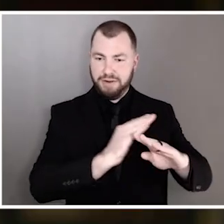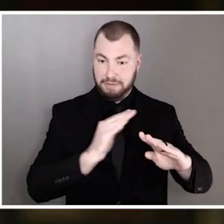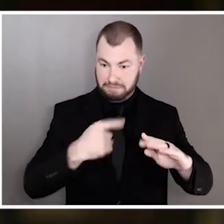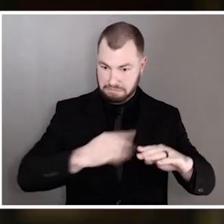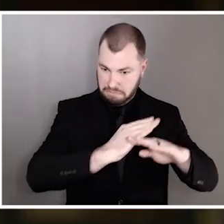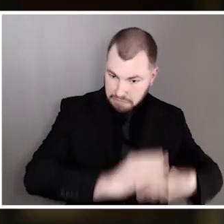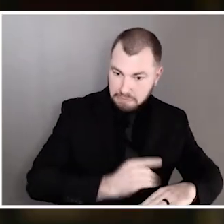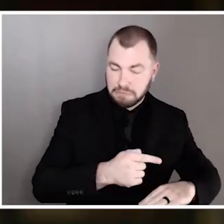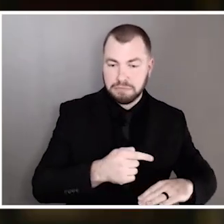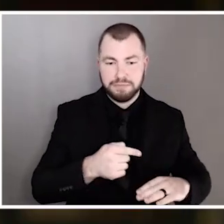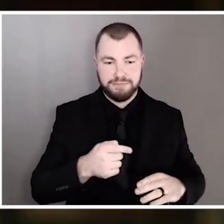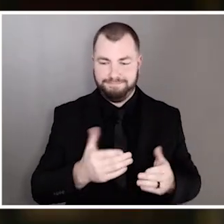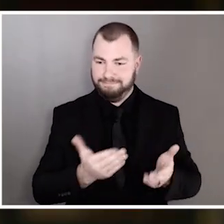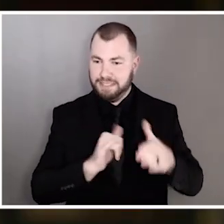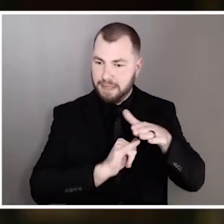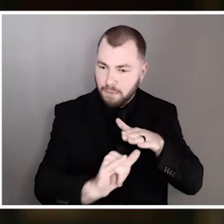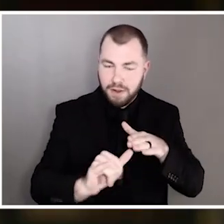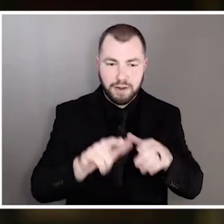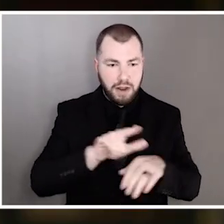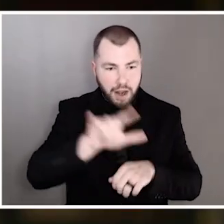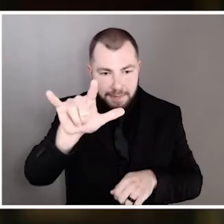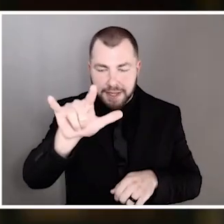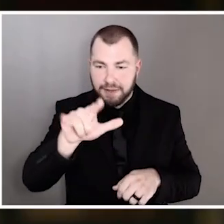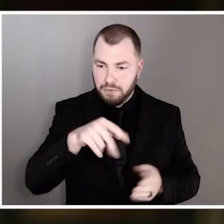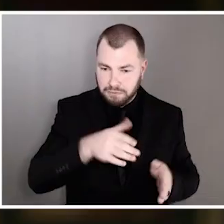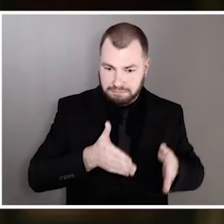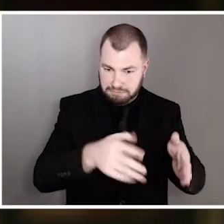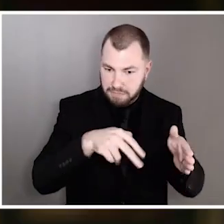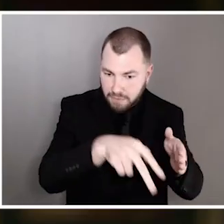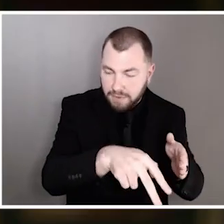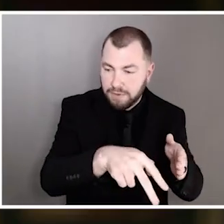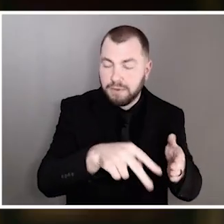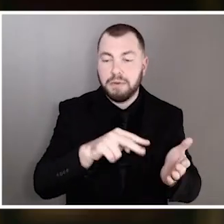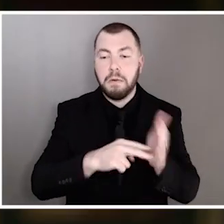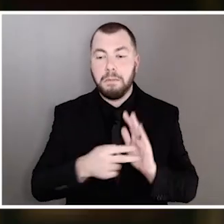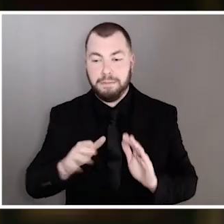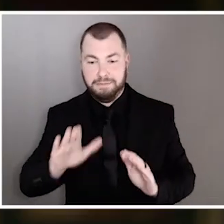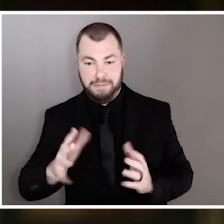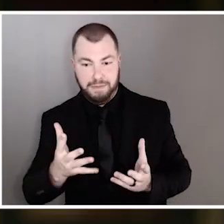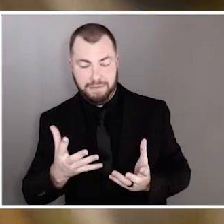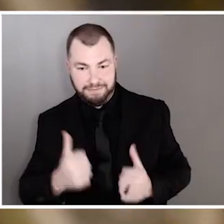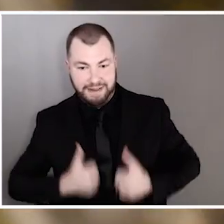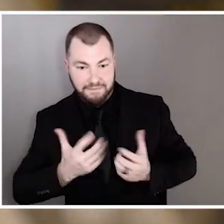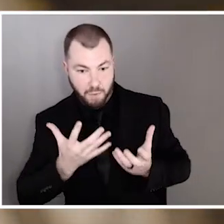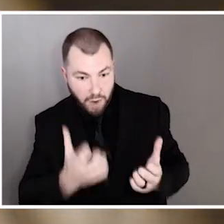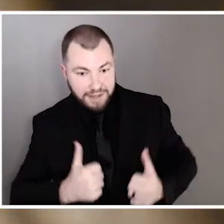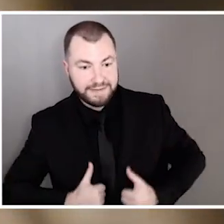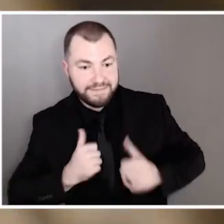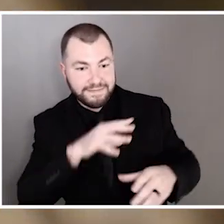on a subway or on an airplane or on a sidewalk, then we're also tearing down barriers to them being able to live a life of their